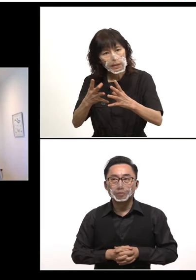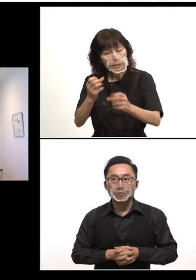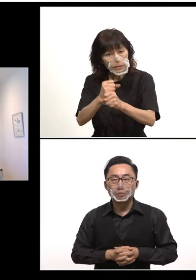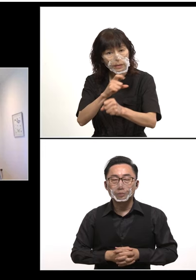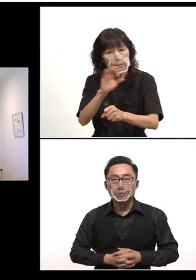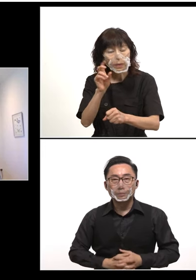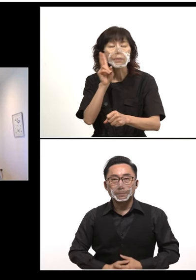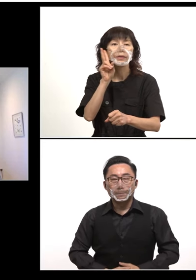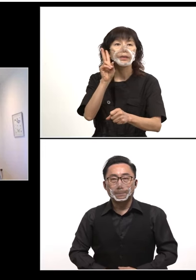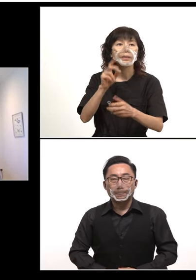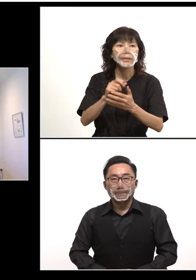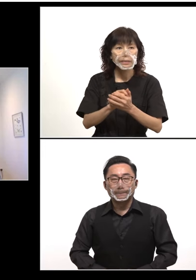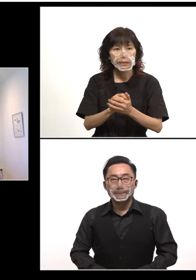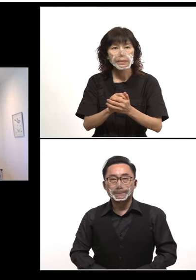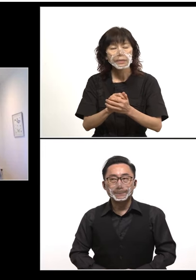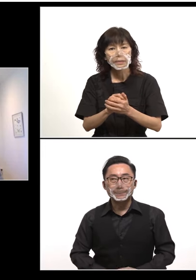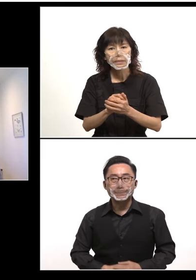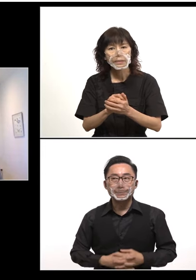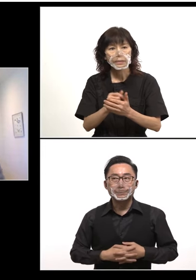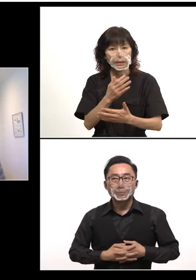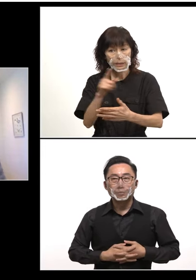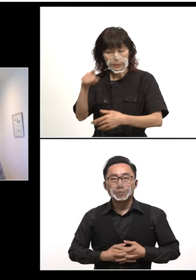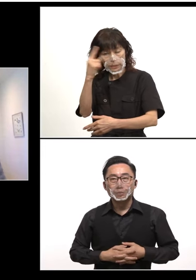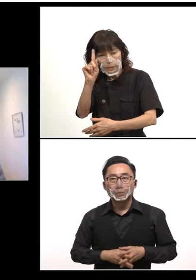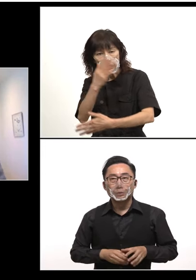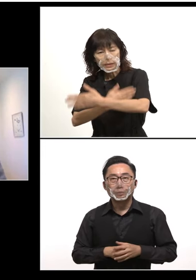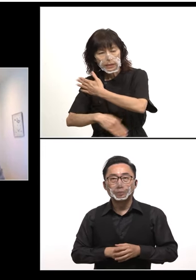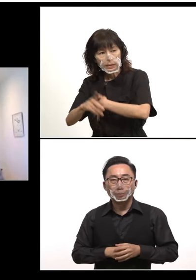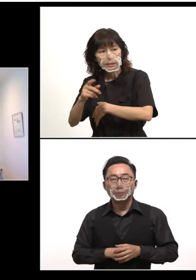disabled? Yeah, Ad Infinitum